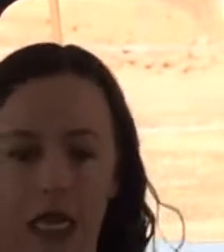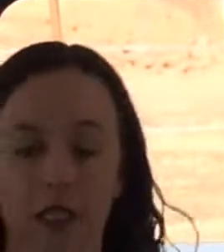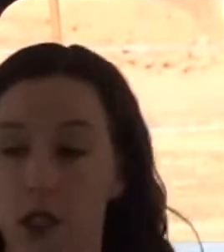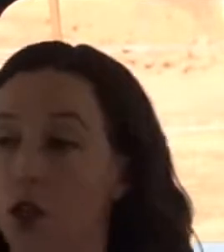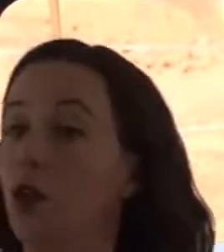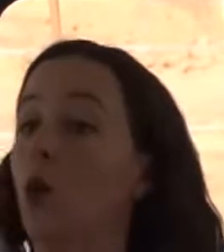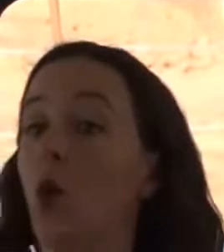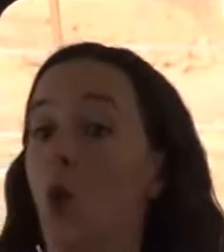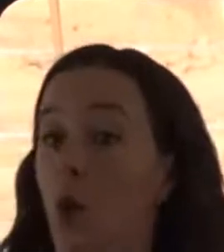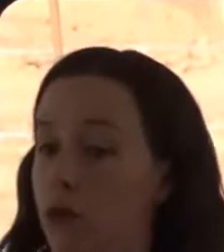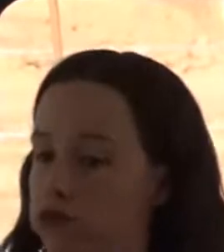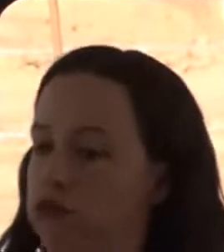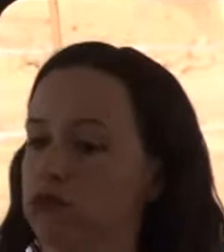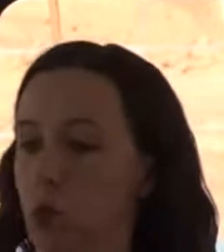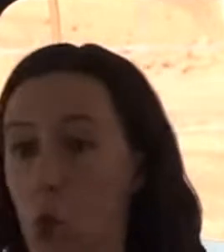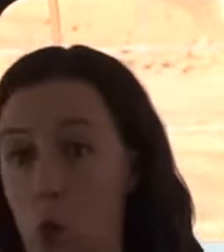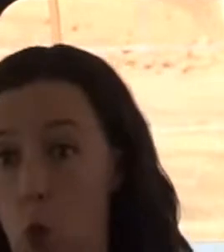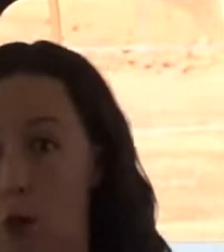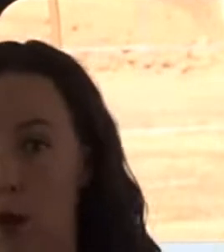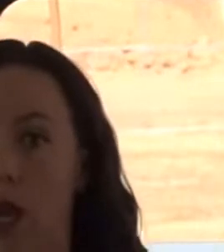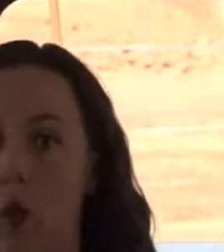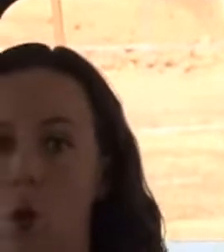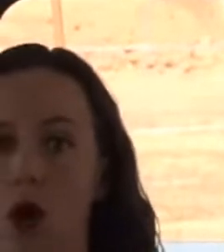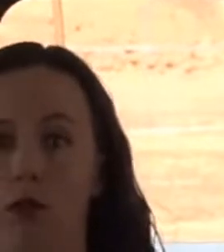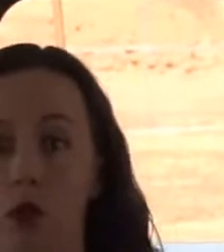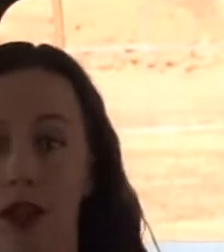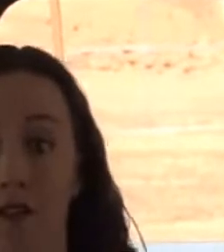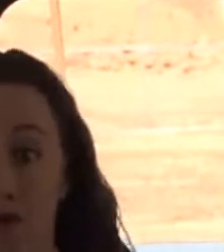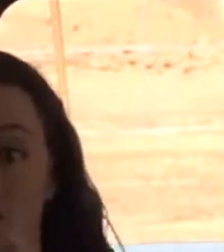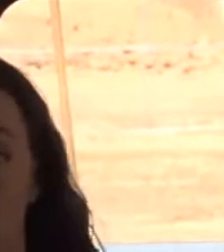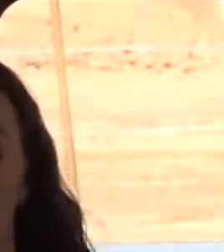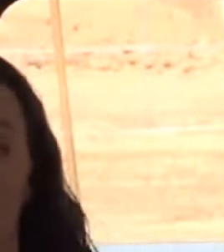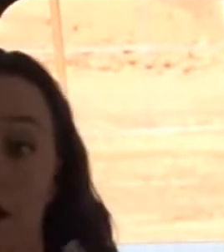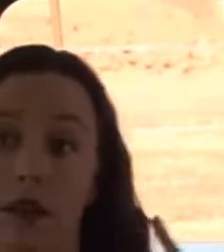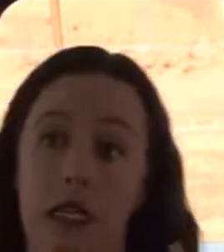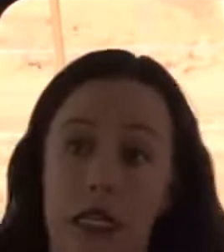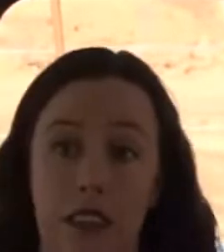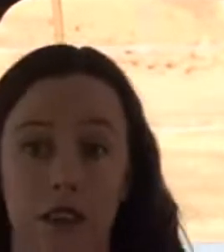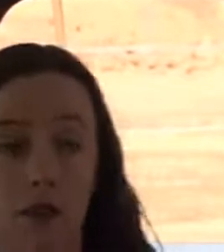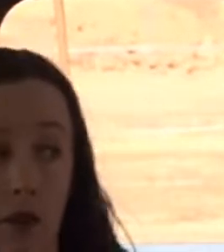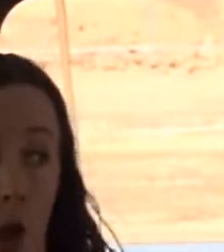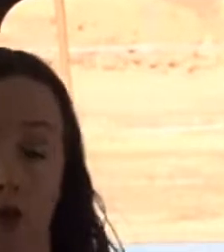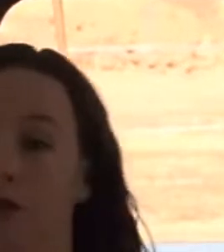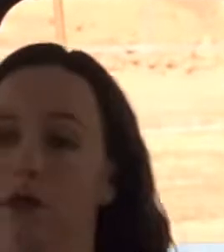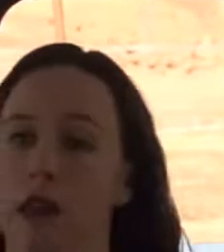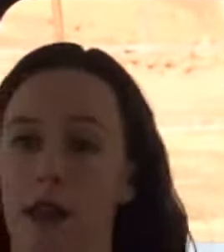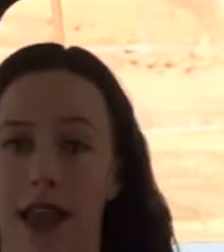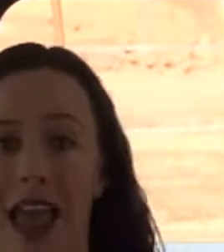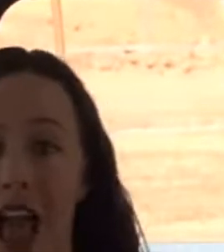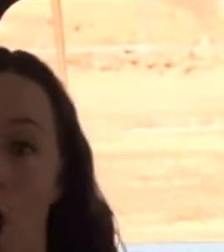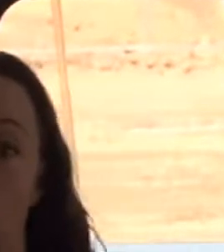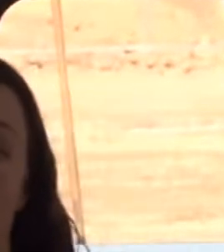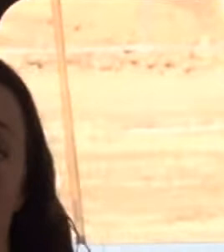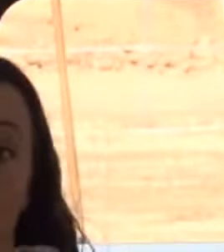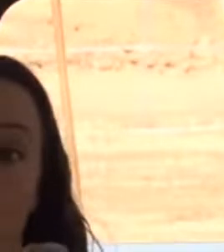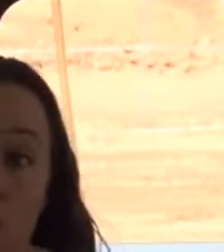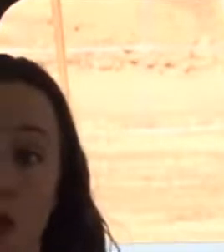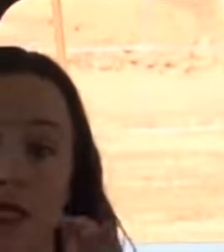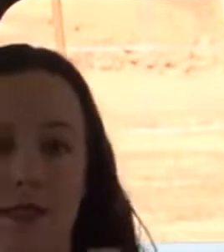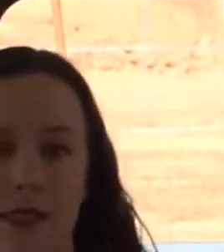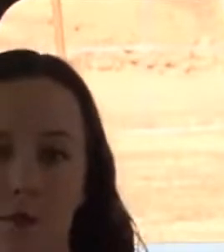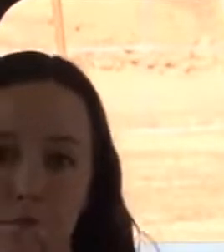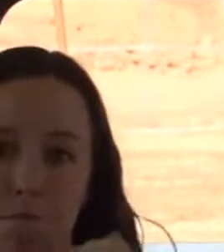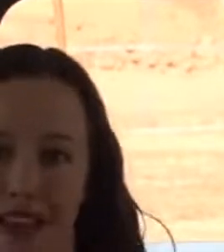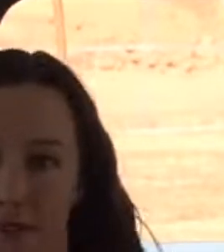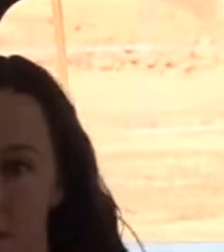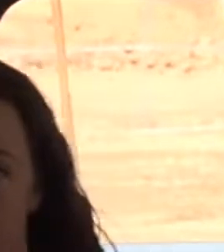I want to encourage you to continue to have conversations with some of the deans and faculty and our administrators. Our career technical programs are some of the best in the